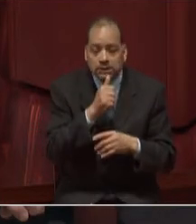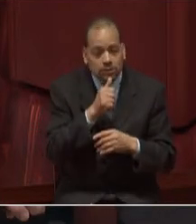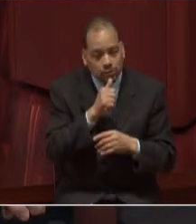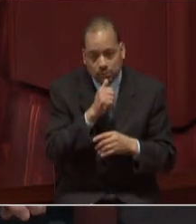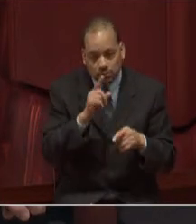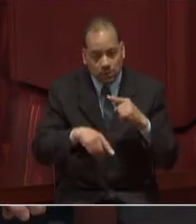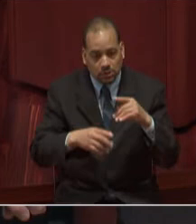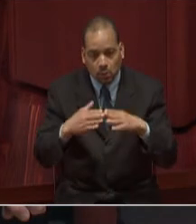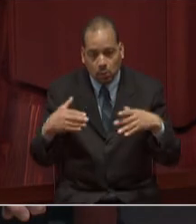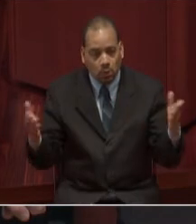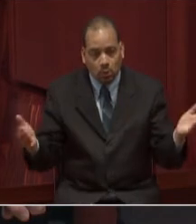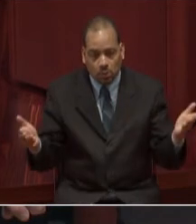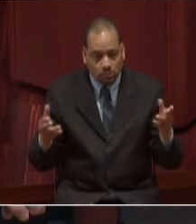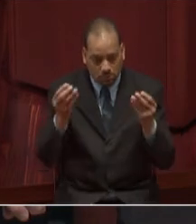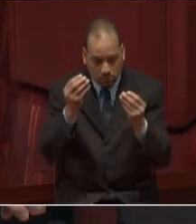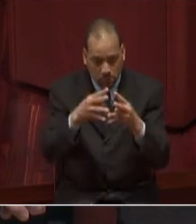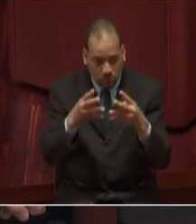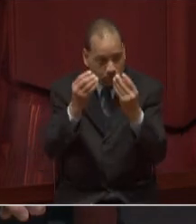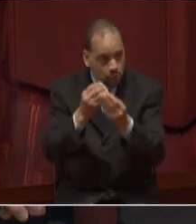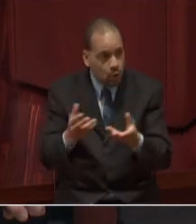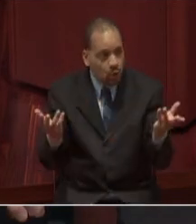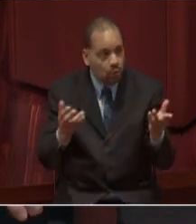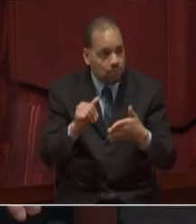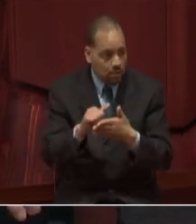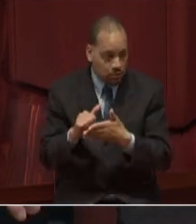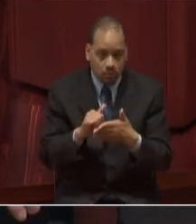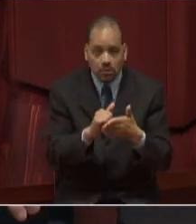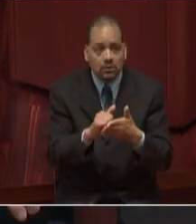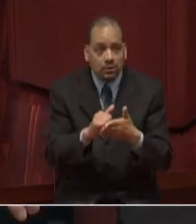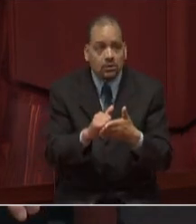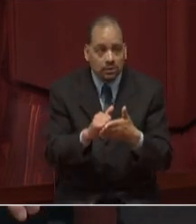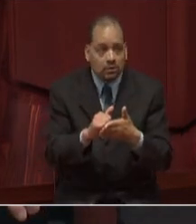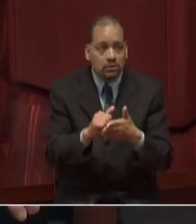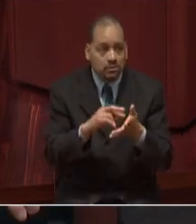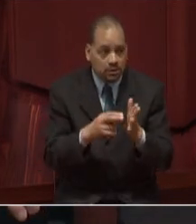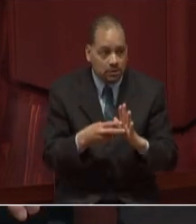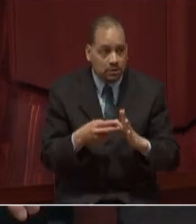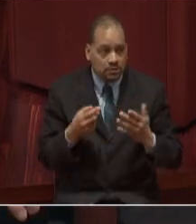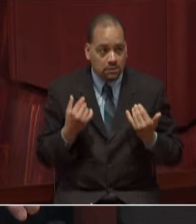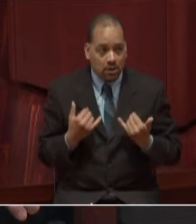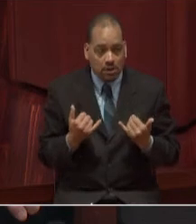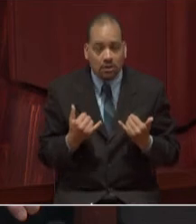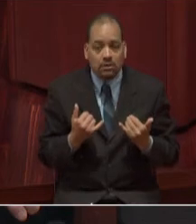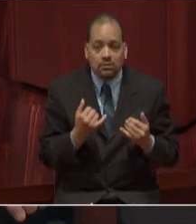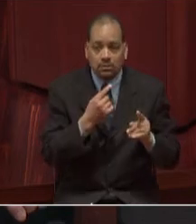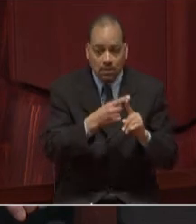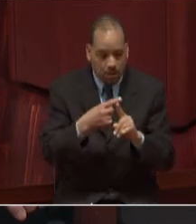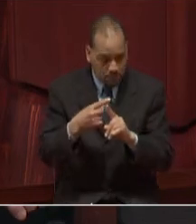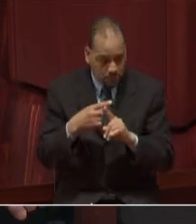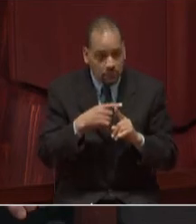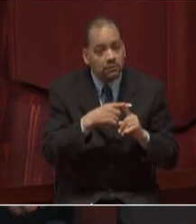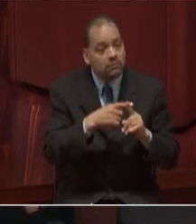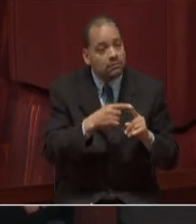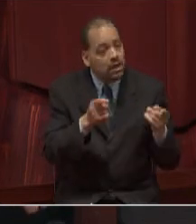have developed as the success that it was. The gains that we made today, well, that's self-evident. Of course, that was a good